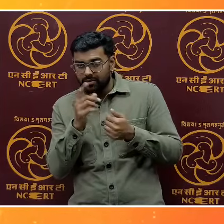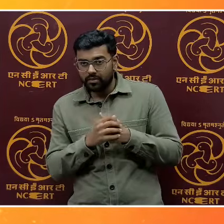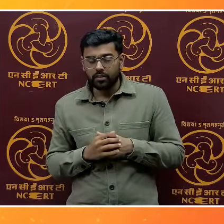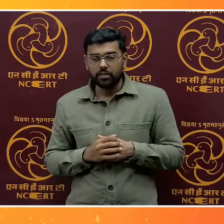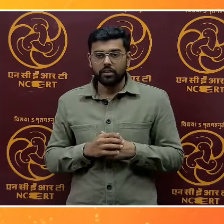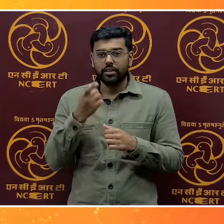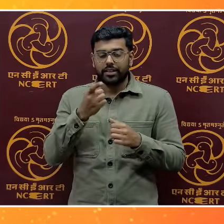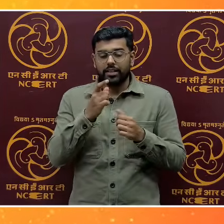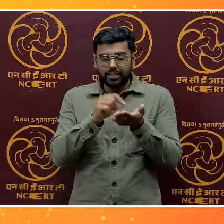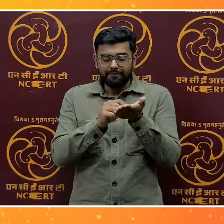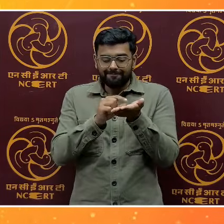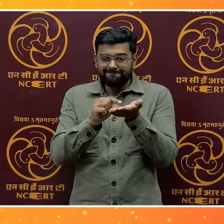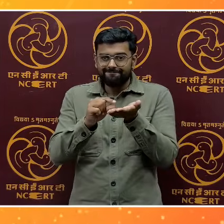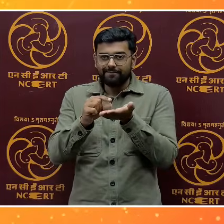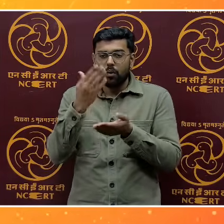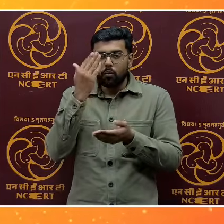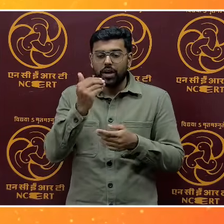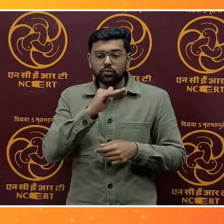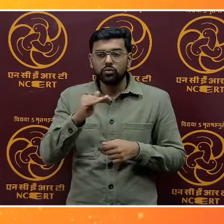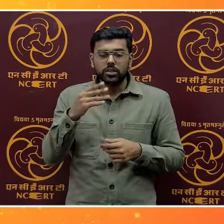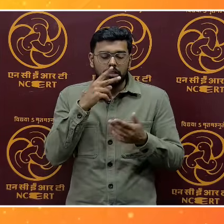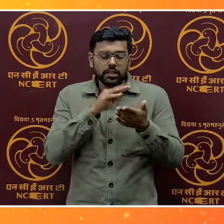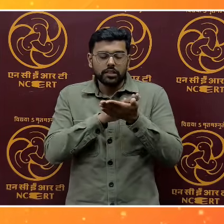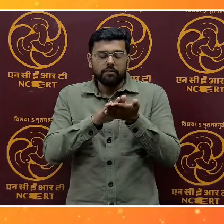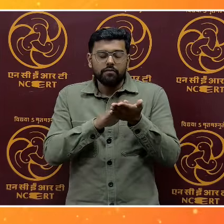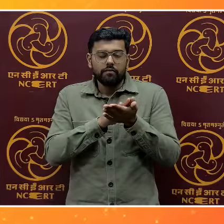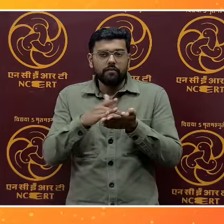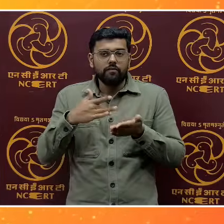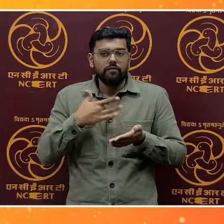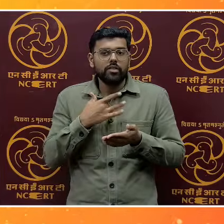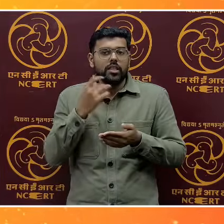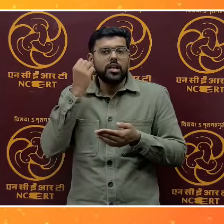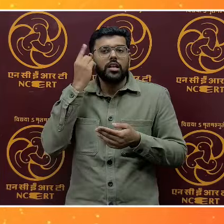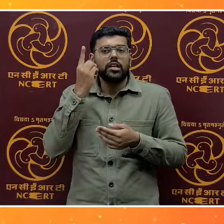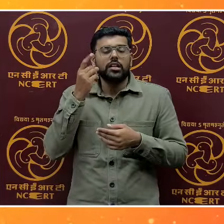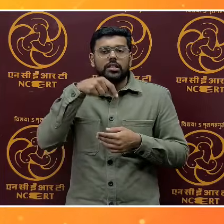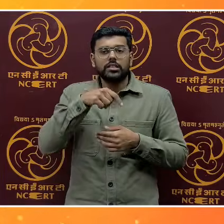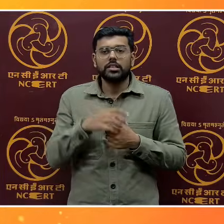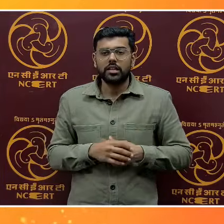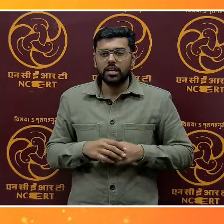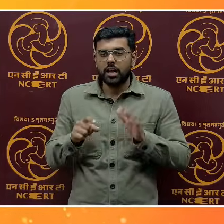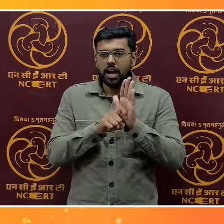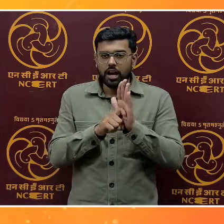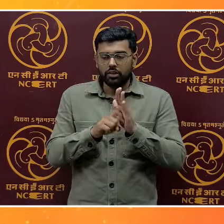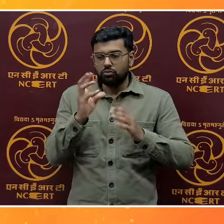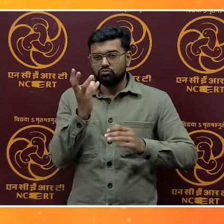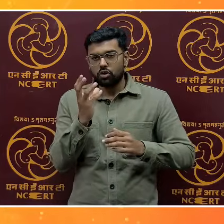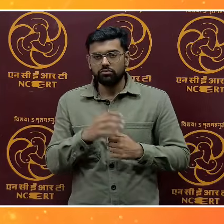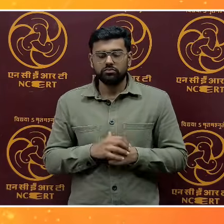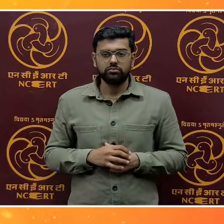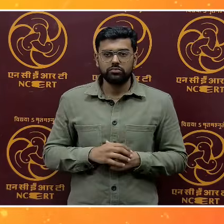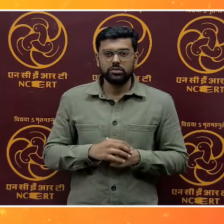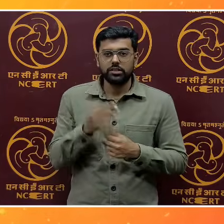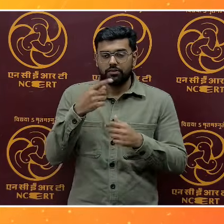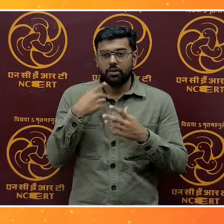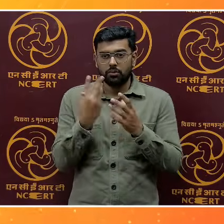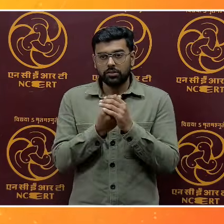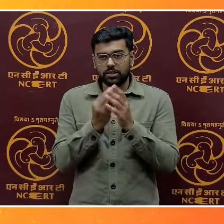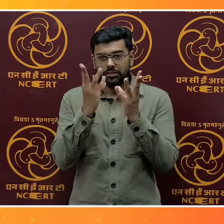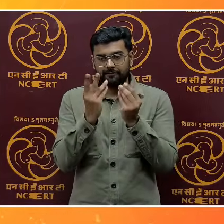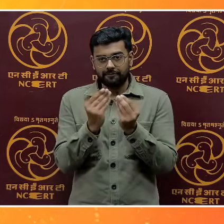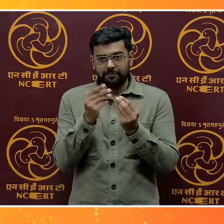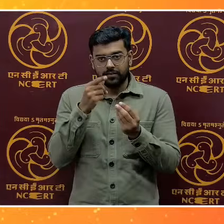so that the kids can understand this is r and this is the spherical ball, of which we are calculating